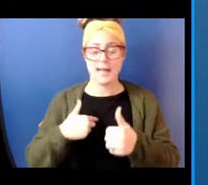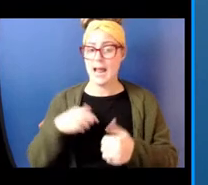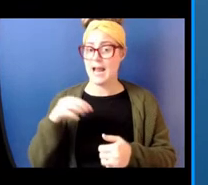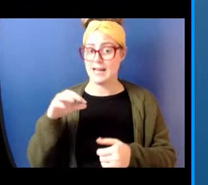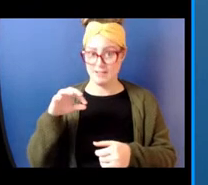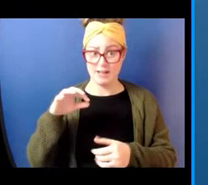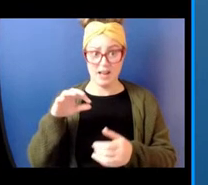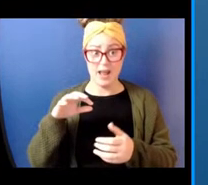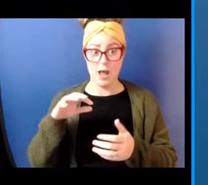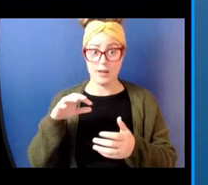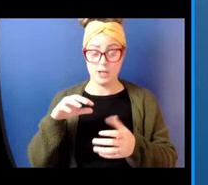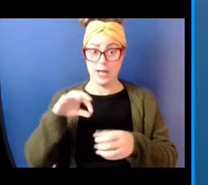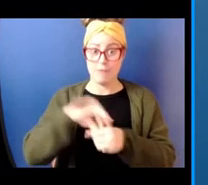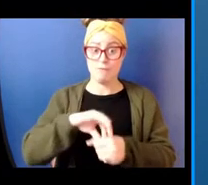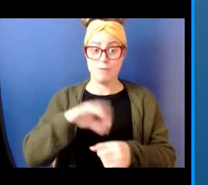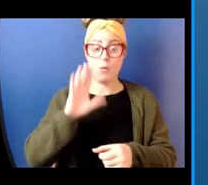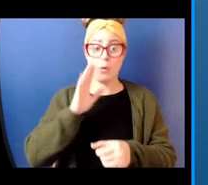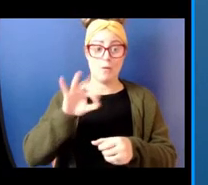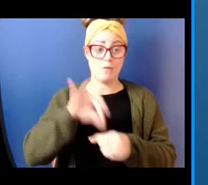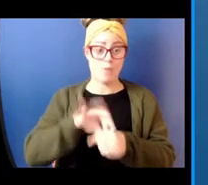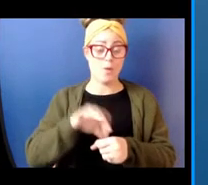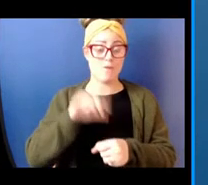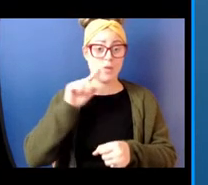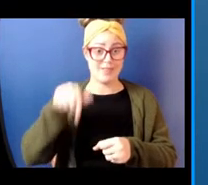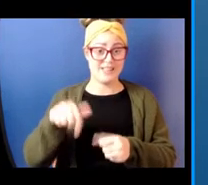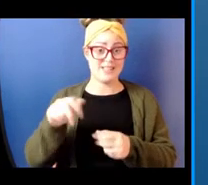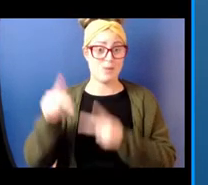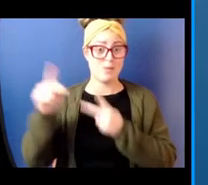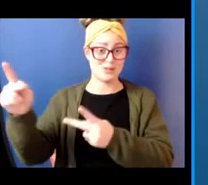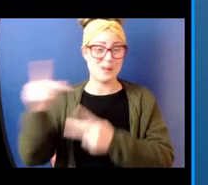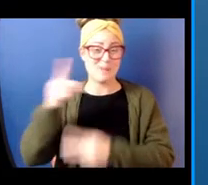proposal because my chair has asked me to